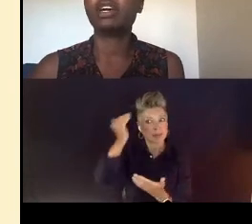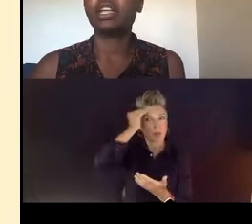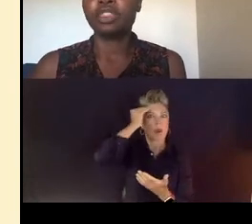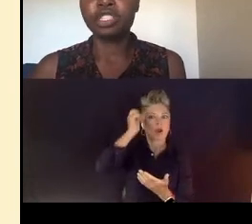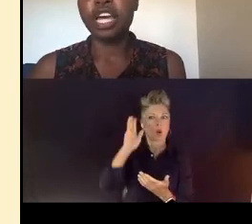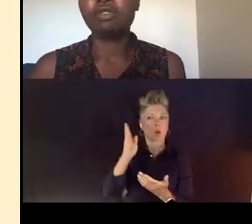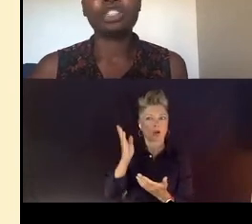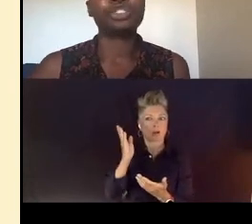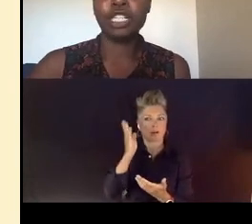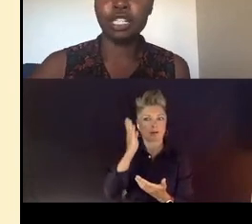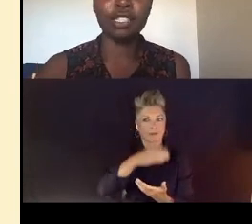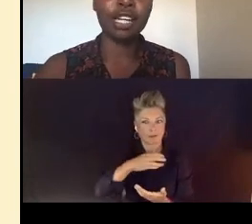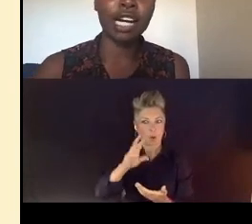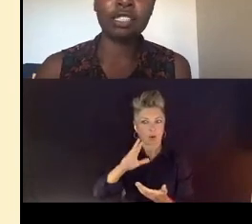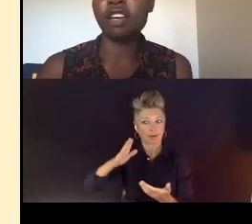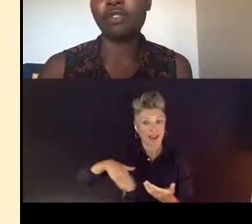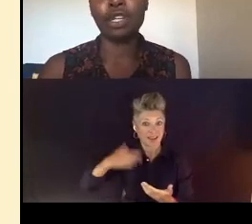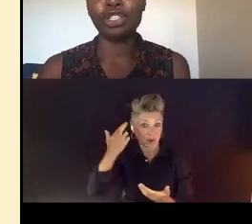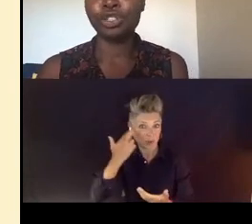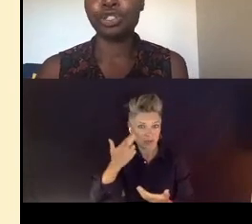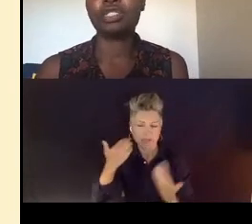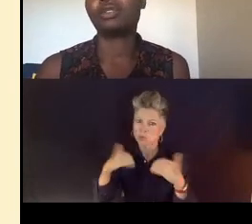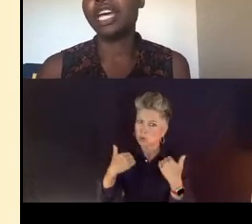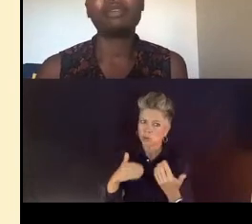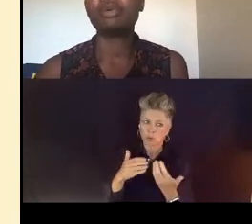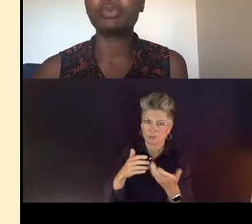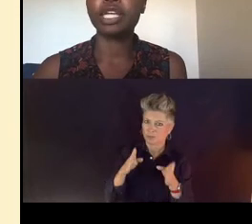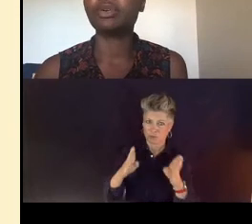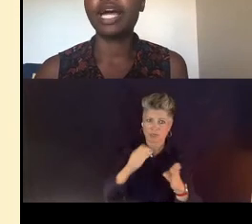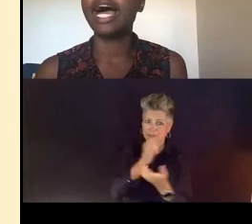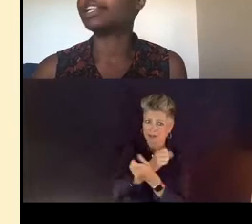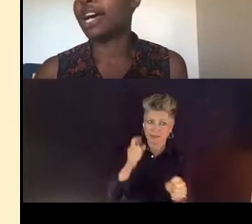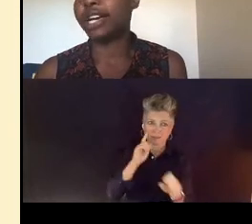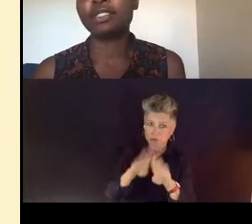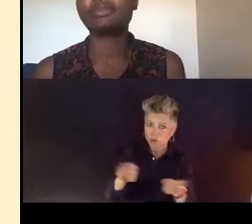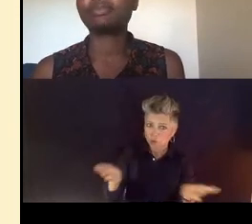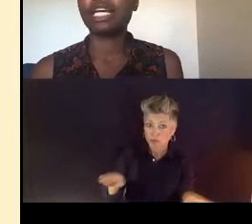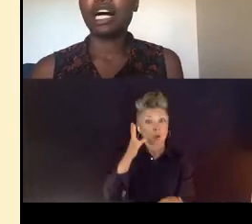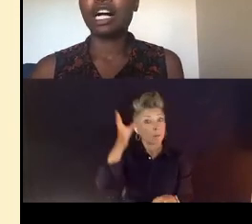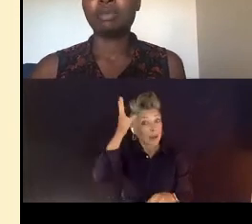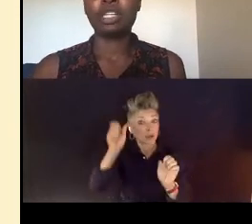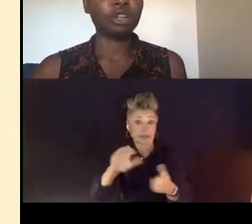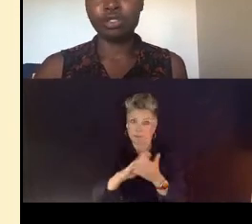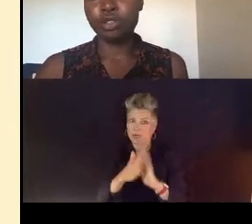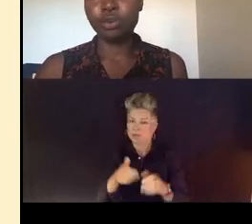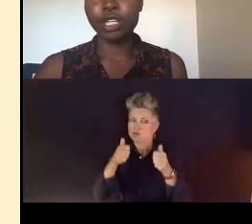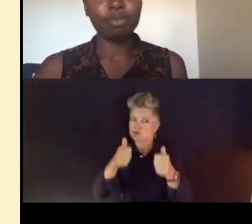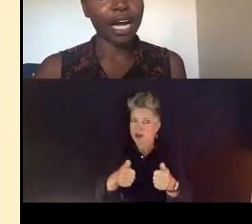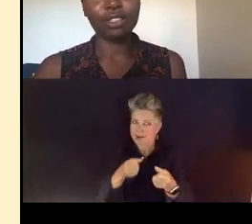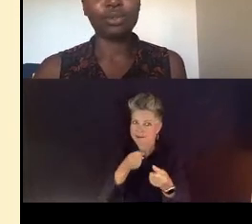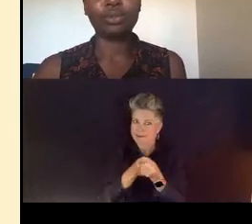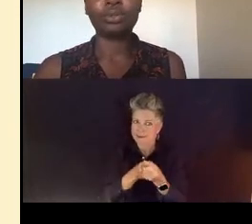that the state of our streets is not safe for their children. So they can be really great allies. There's also the